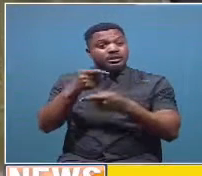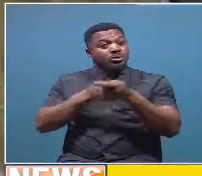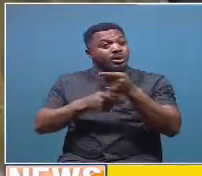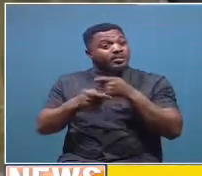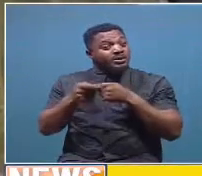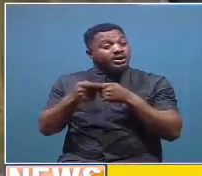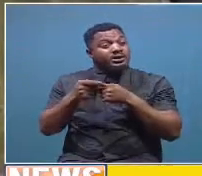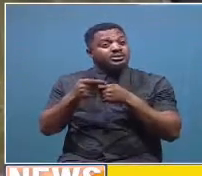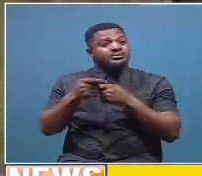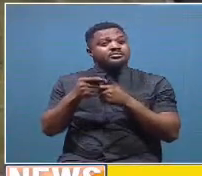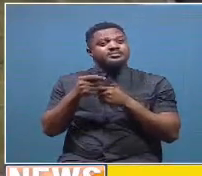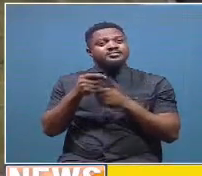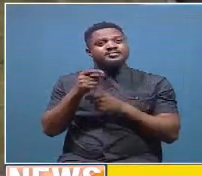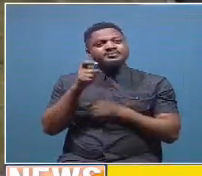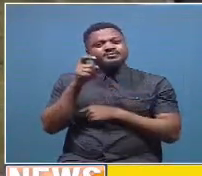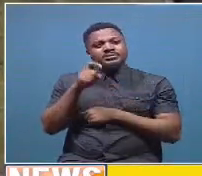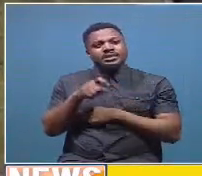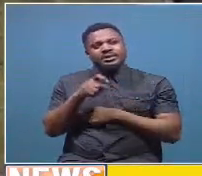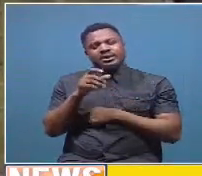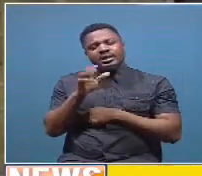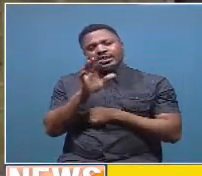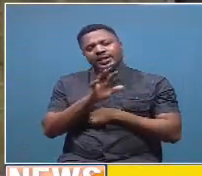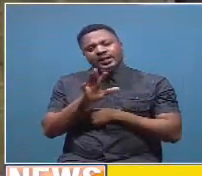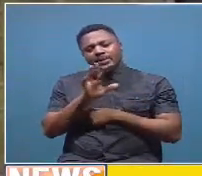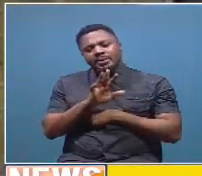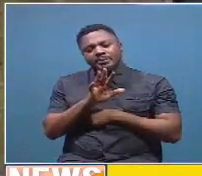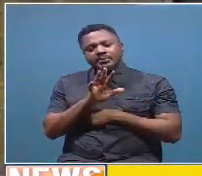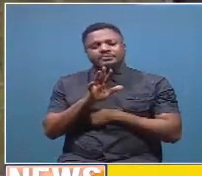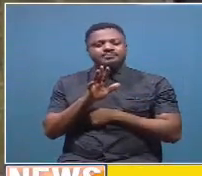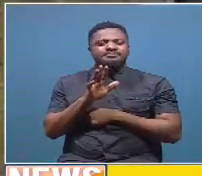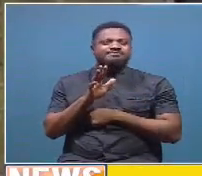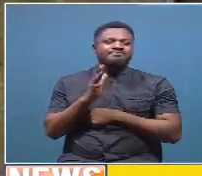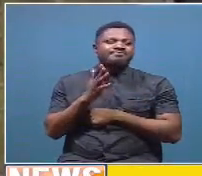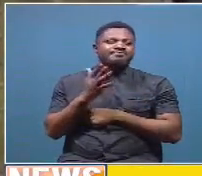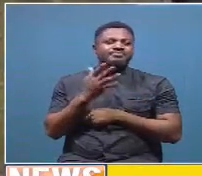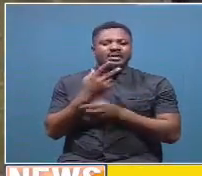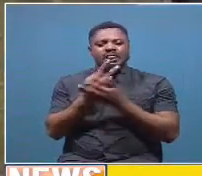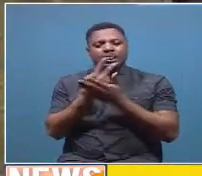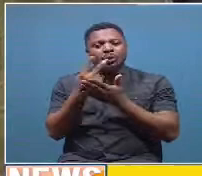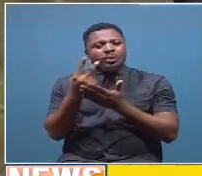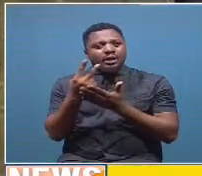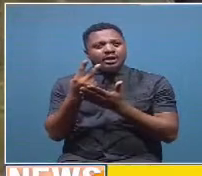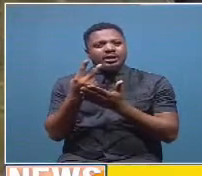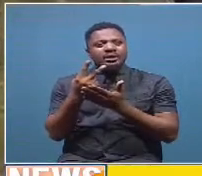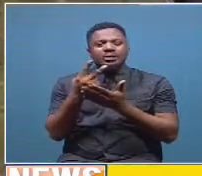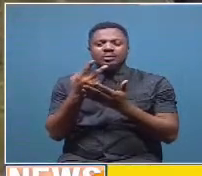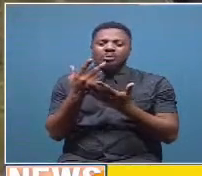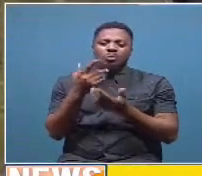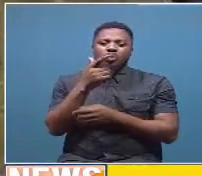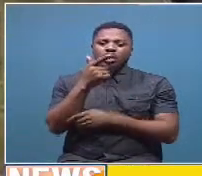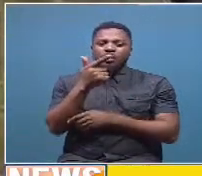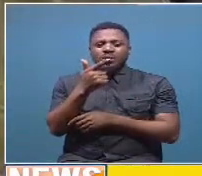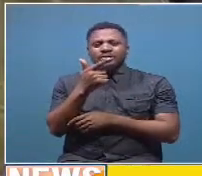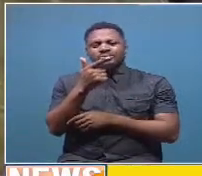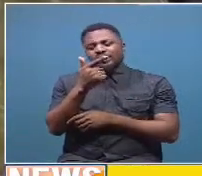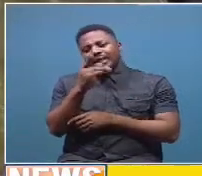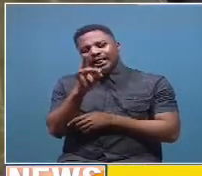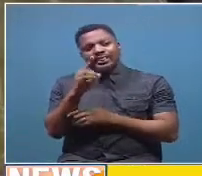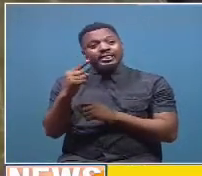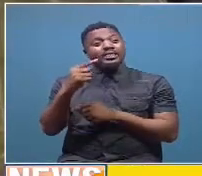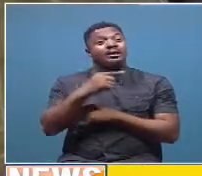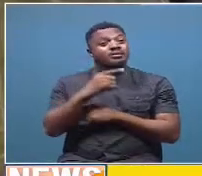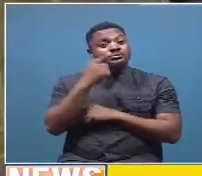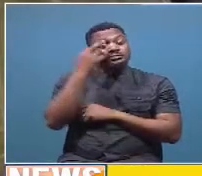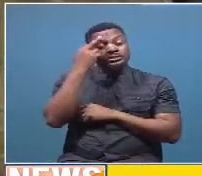replacement should have taken about 3 weeks, about 21 to 28 days,